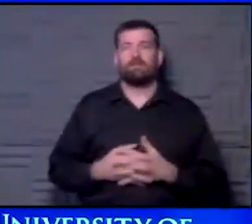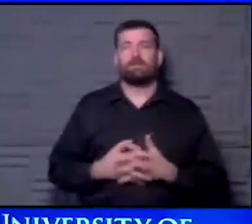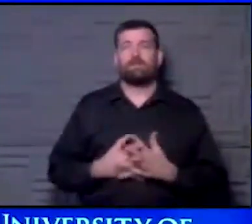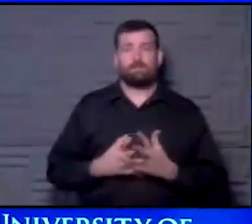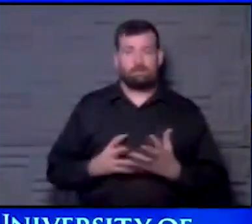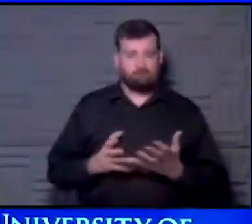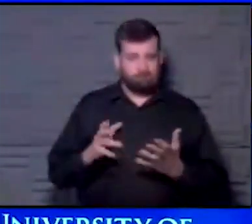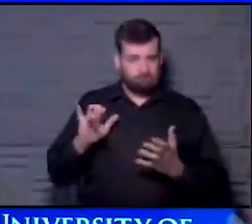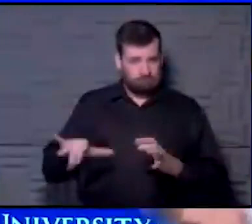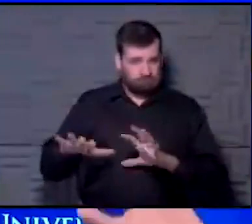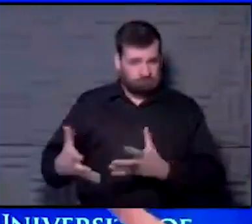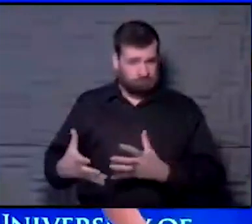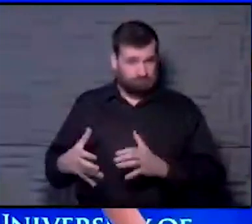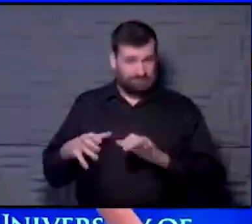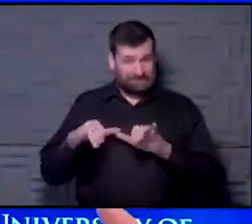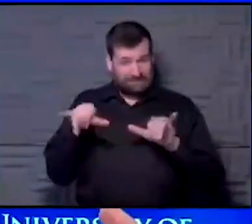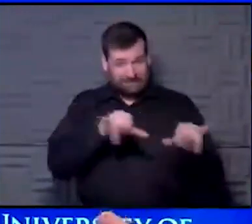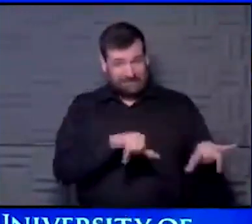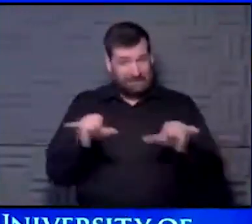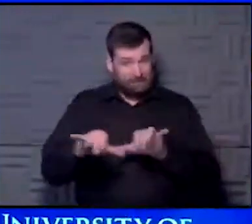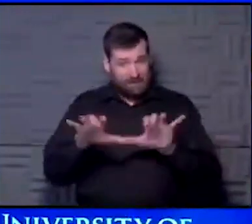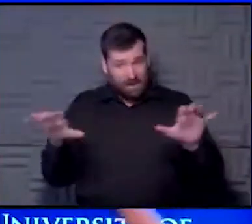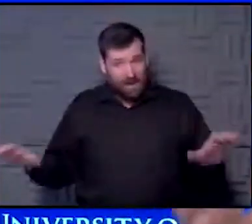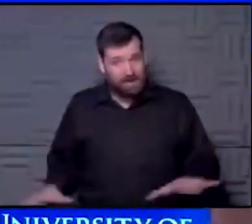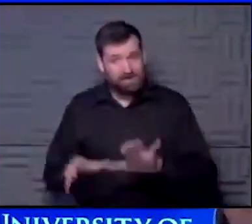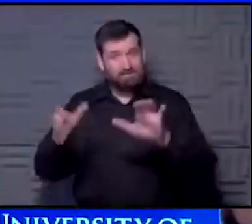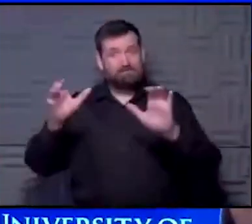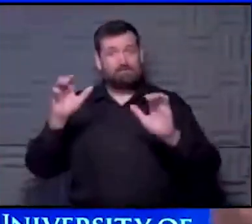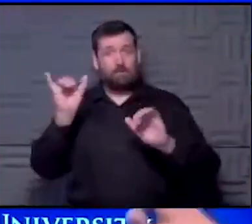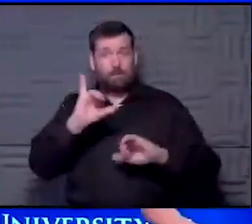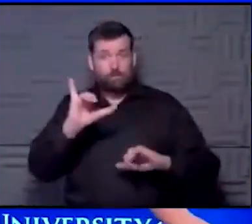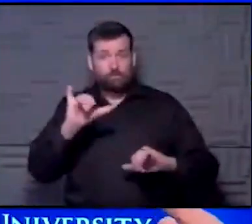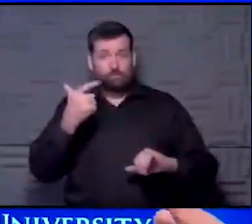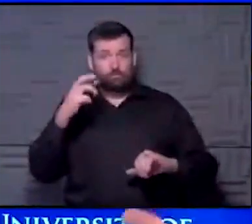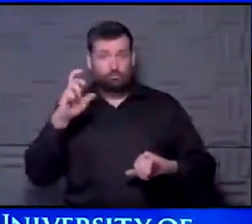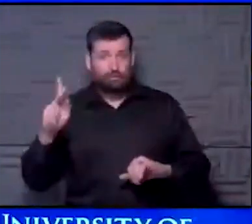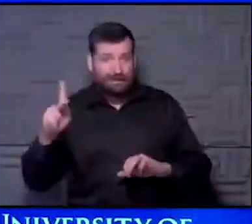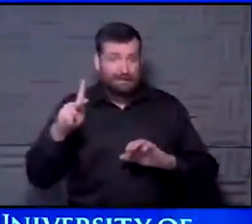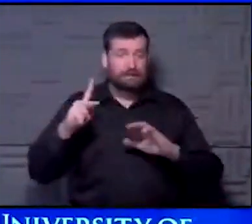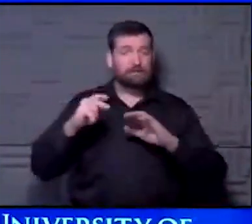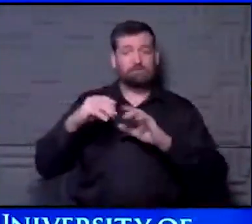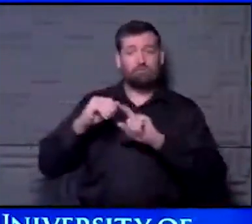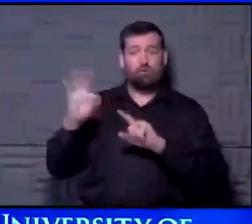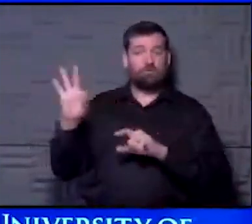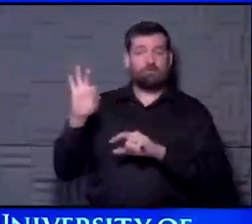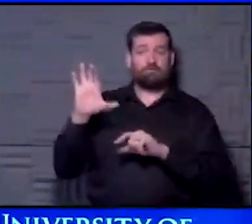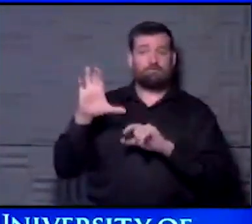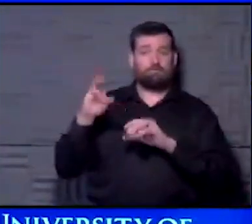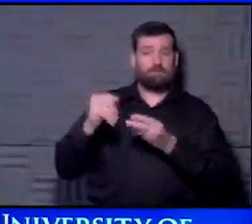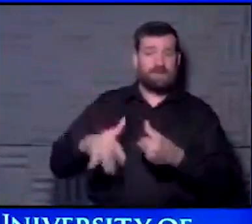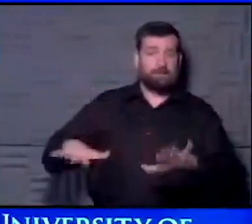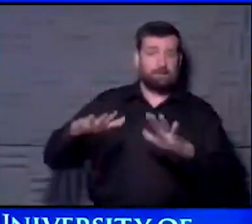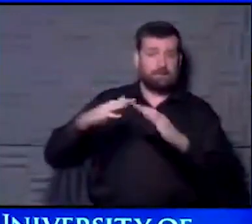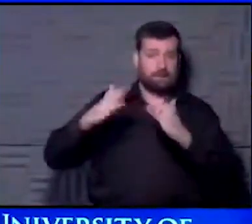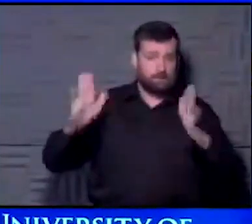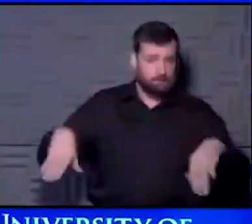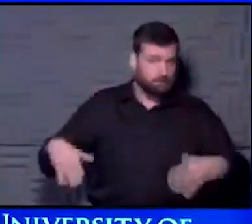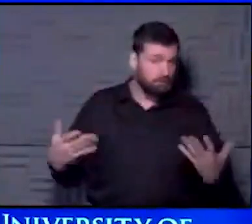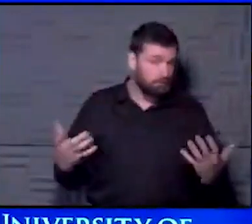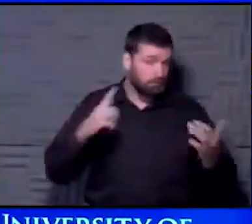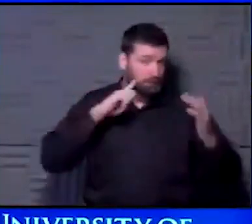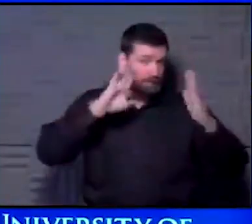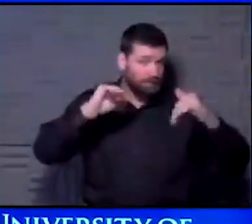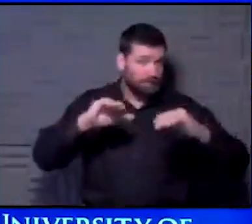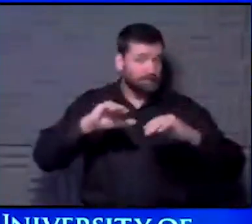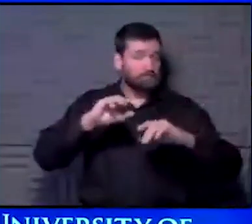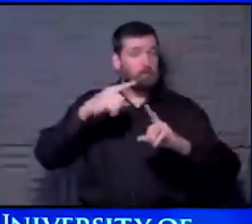is that population acting the same way as the population in the Greek system or in off-campus housing? Probably not. Would you expect the positivity rate to be